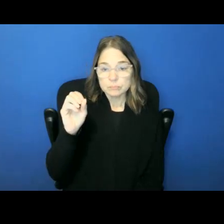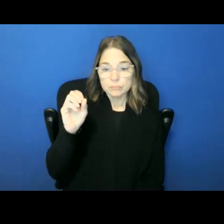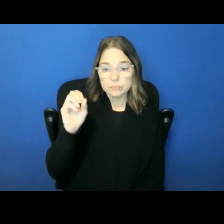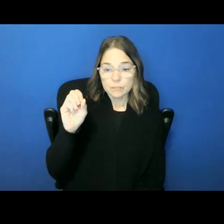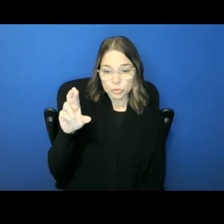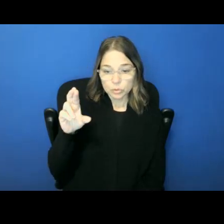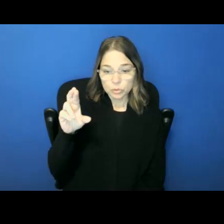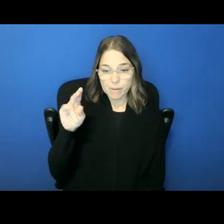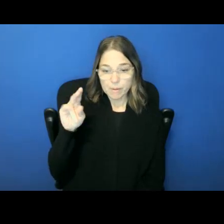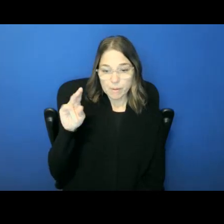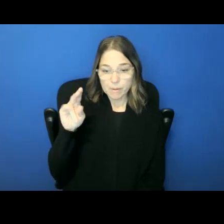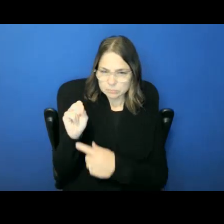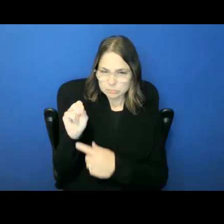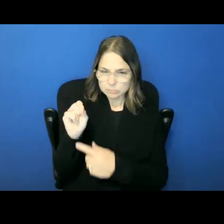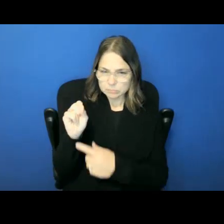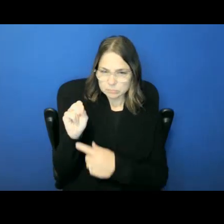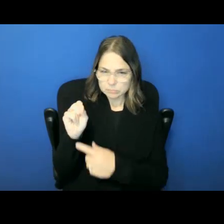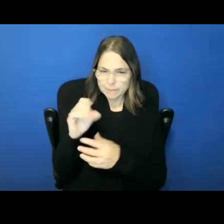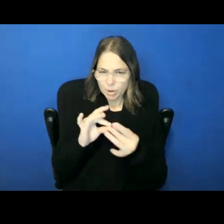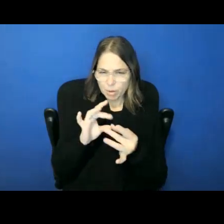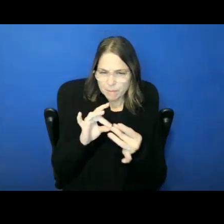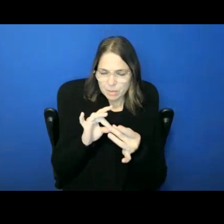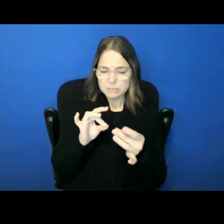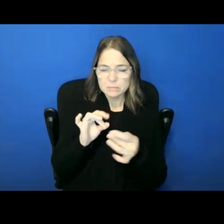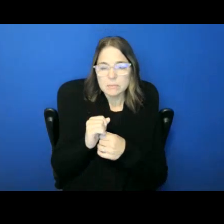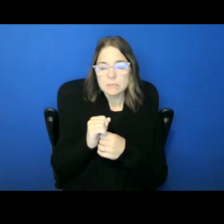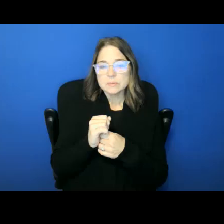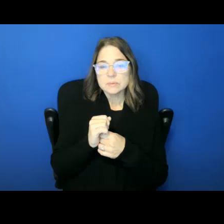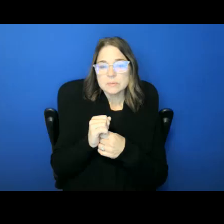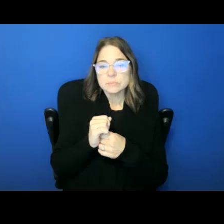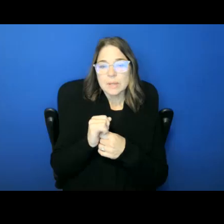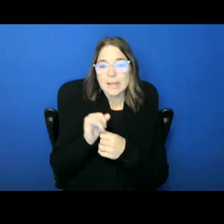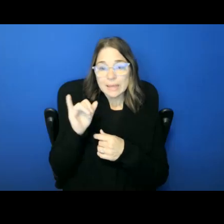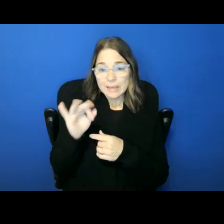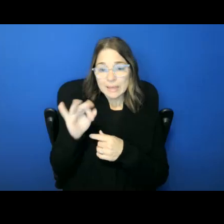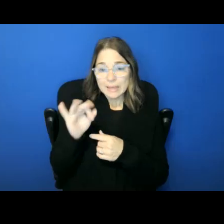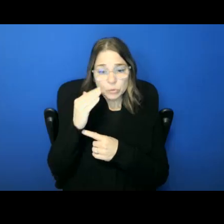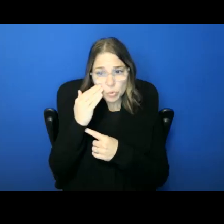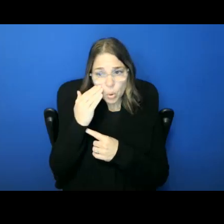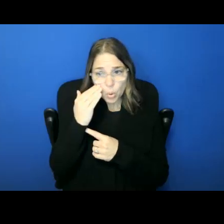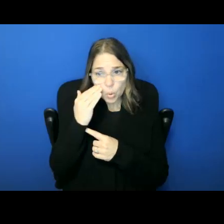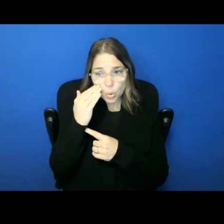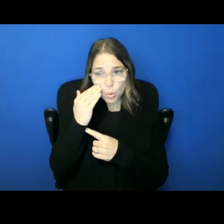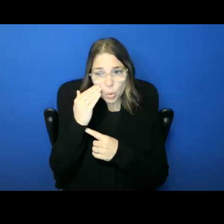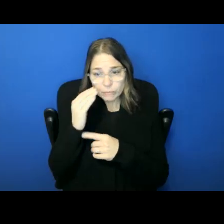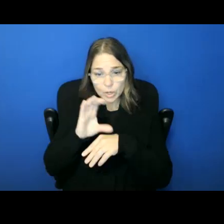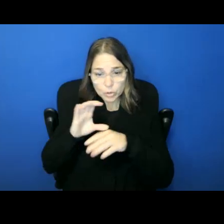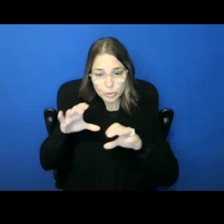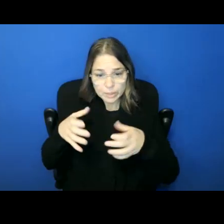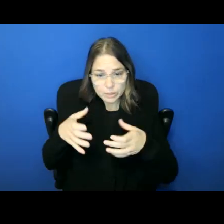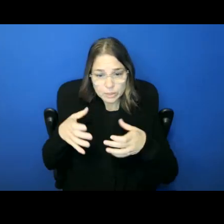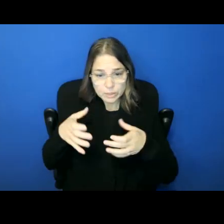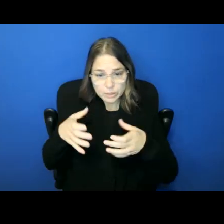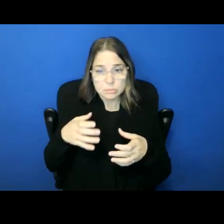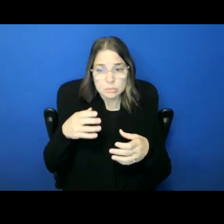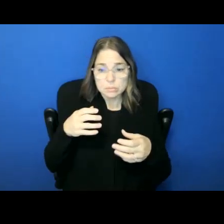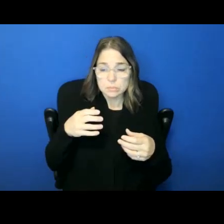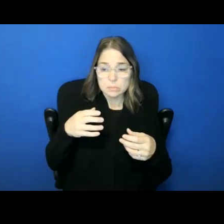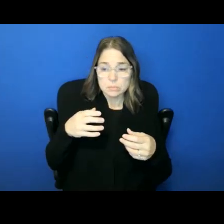Also make a comment while we wait for questions. If you know of a congregation or you're a member of a congregation, I know we have